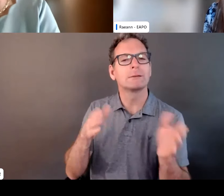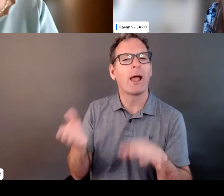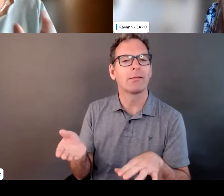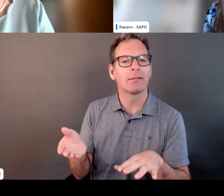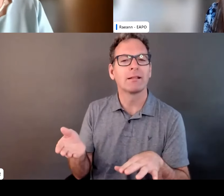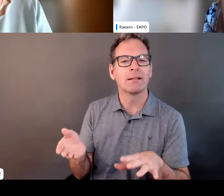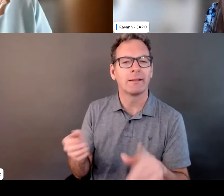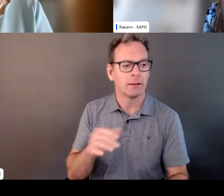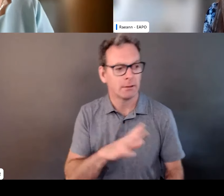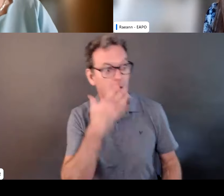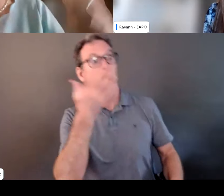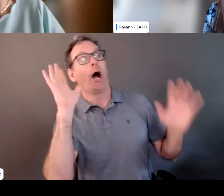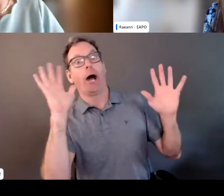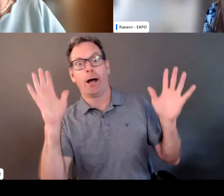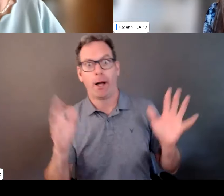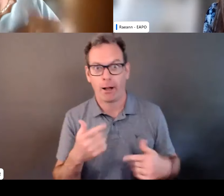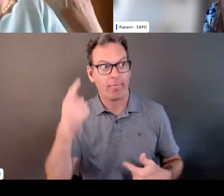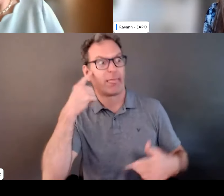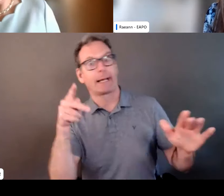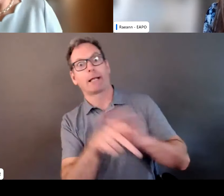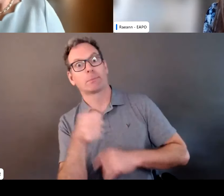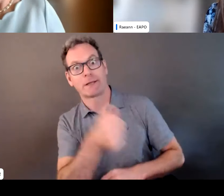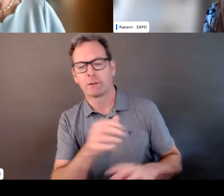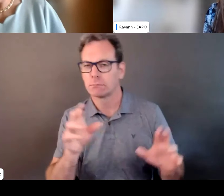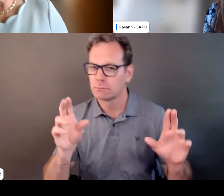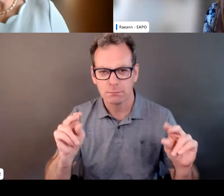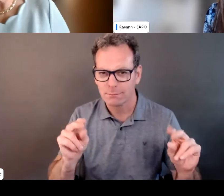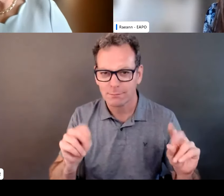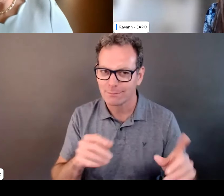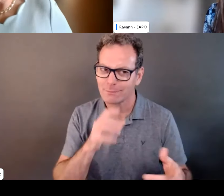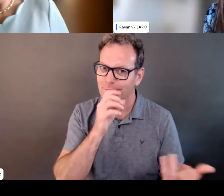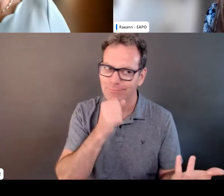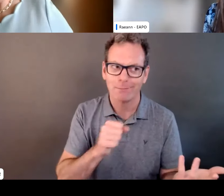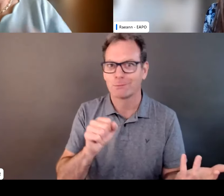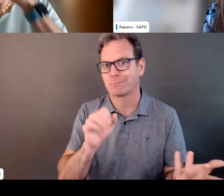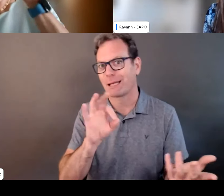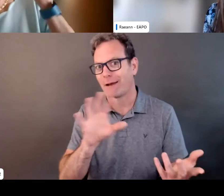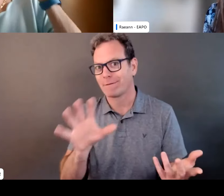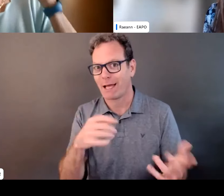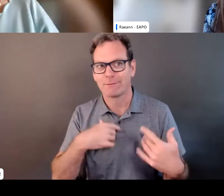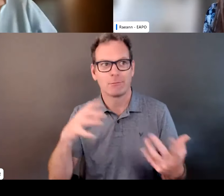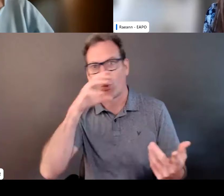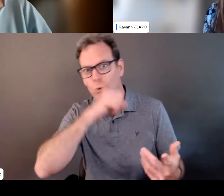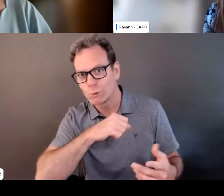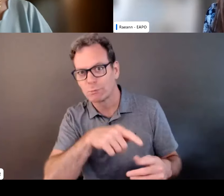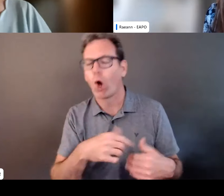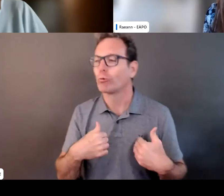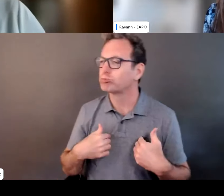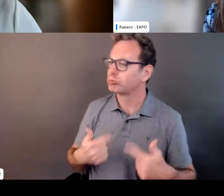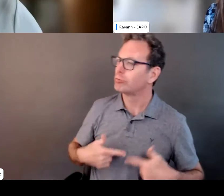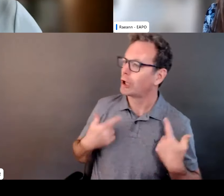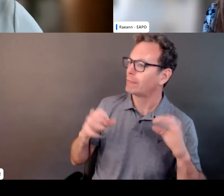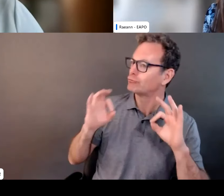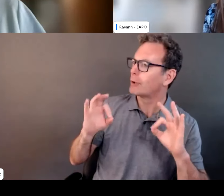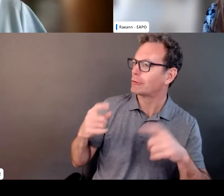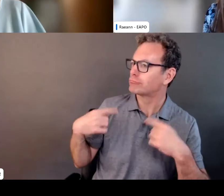and I'm ready to go, and I'm ready to go. I'm not looking to die, but and so sometimes we make wrong assumptions. For people who are